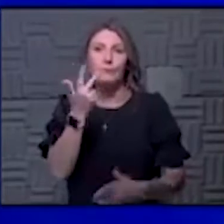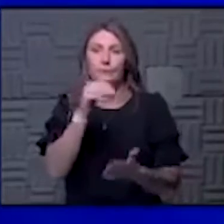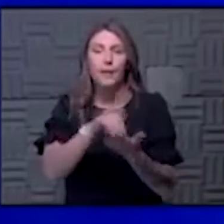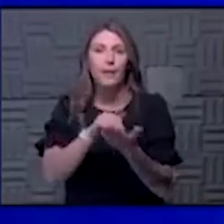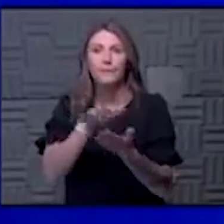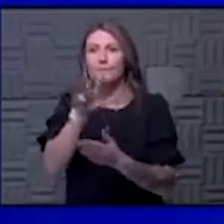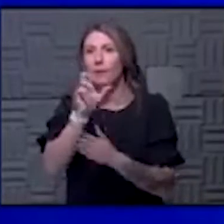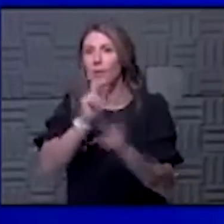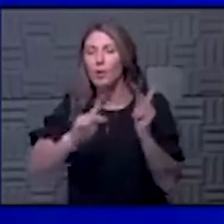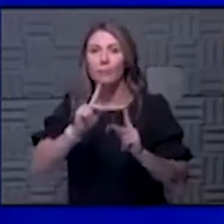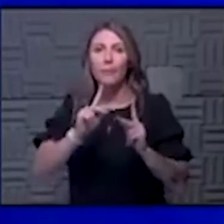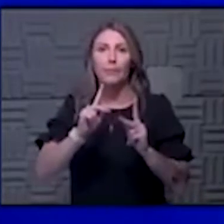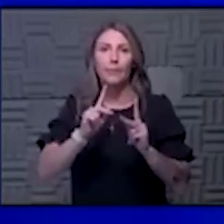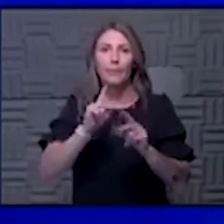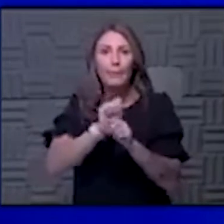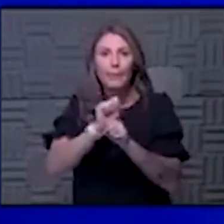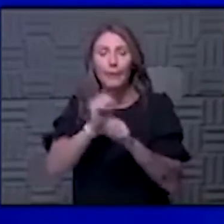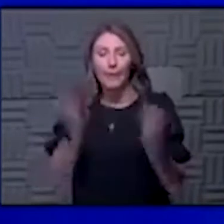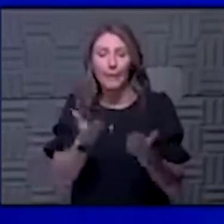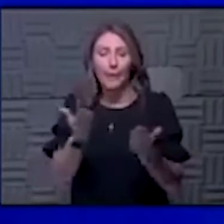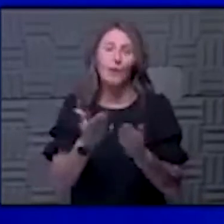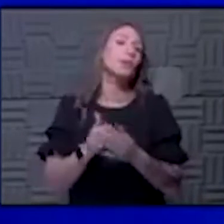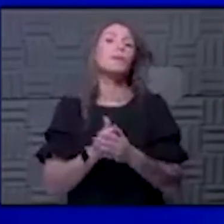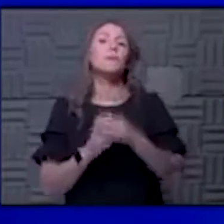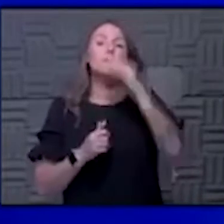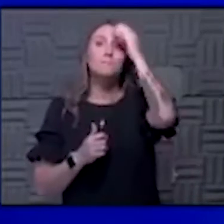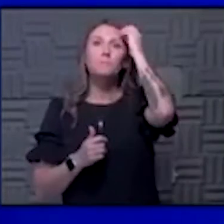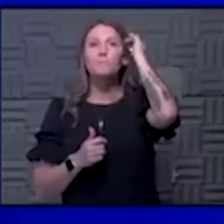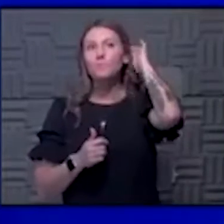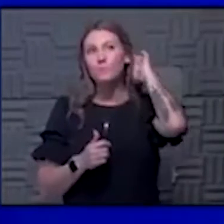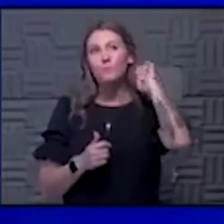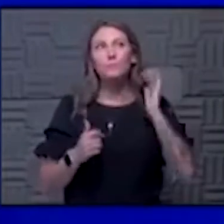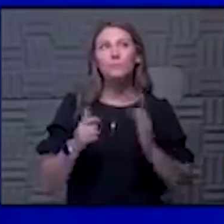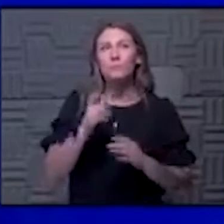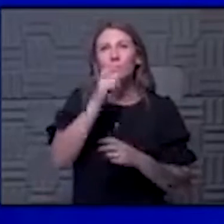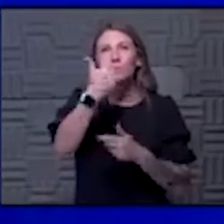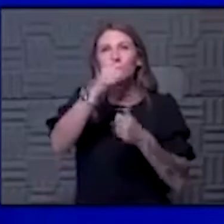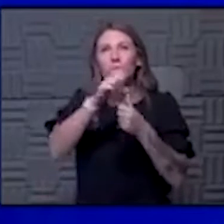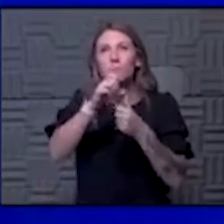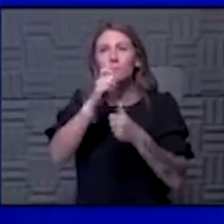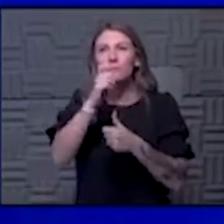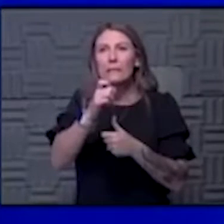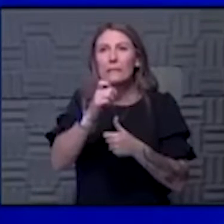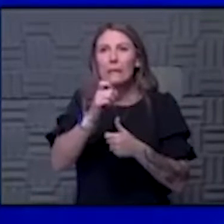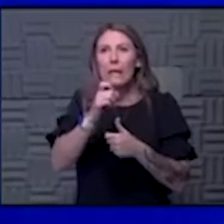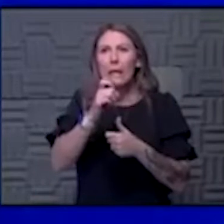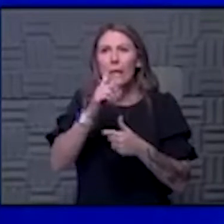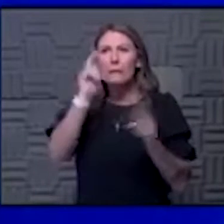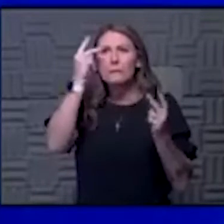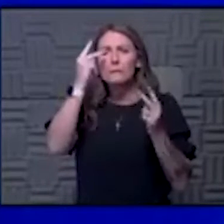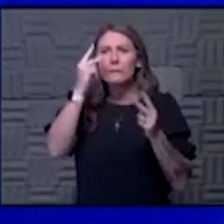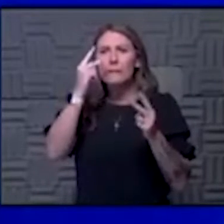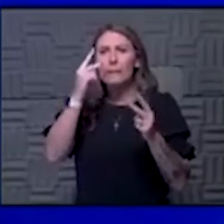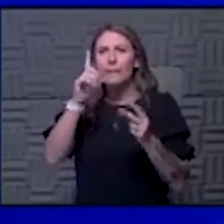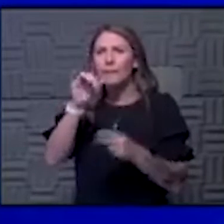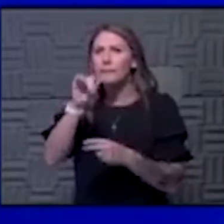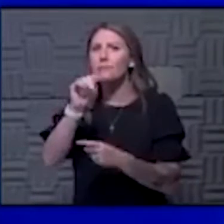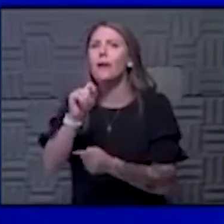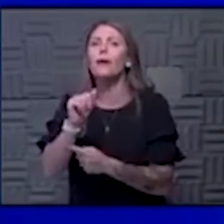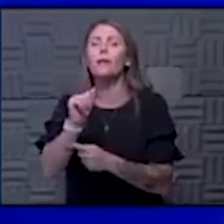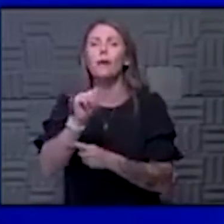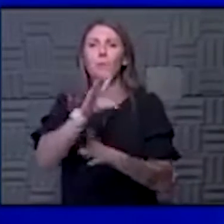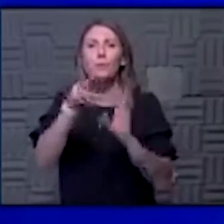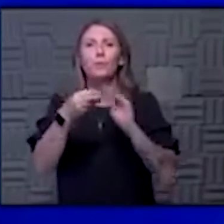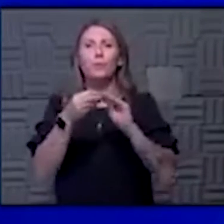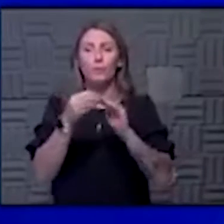and are close to that number, then I don't remember, and I don't want to misstate it right now, but our total number of infection rates is